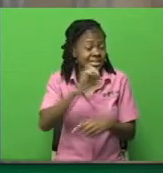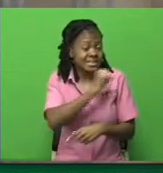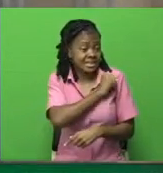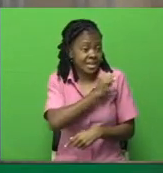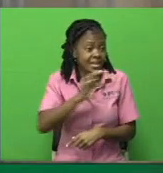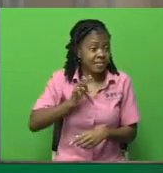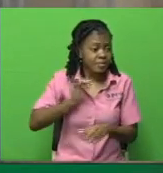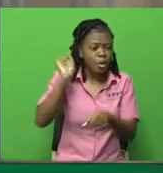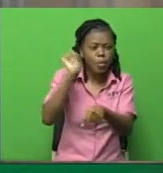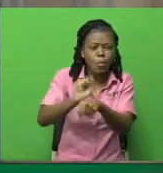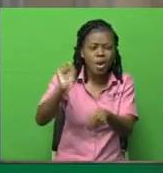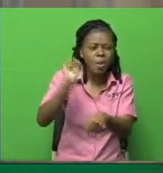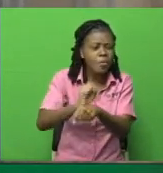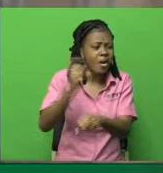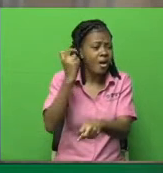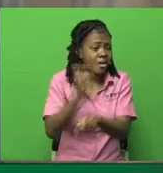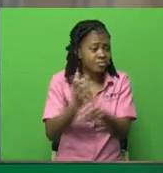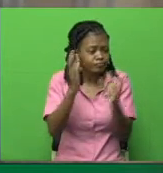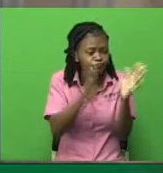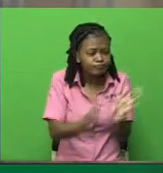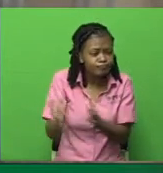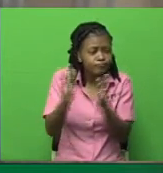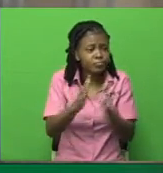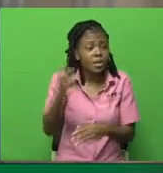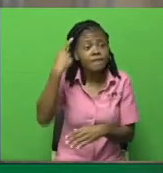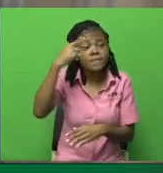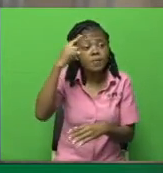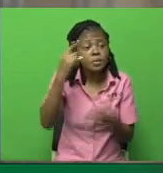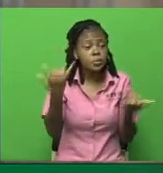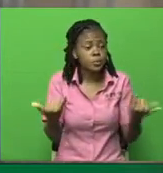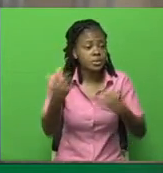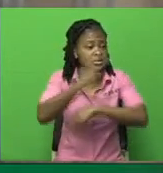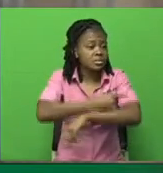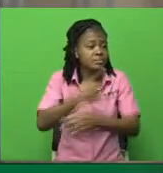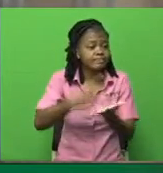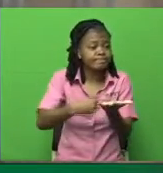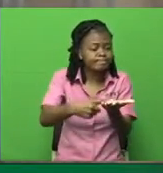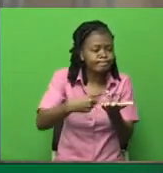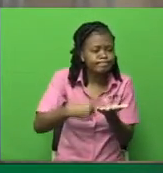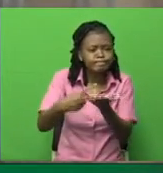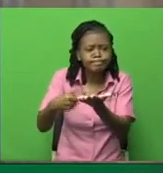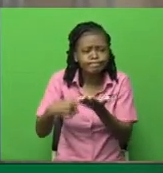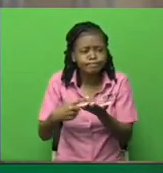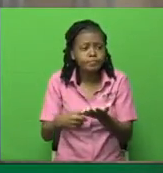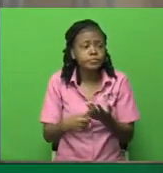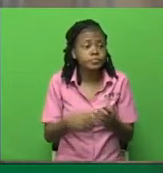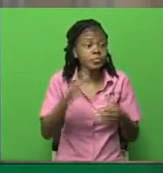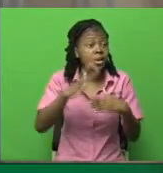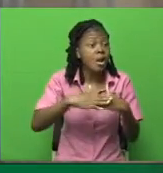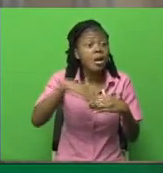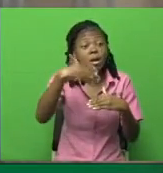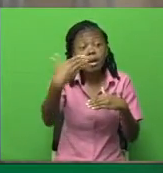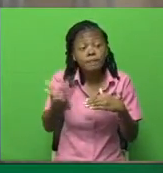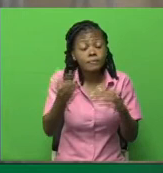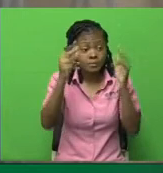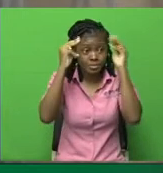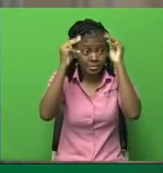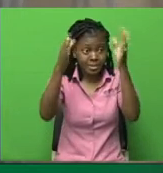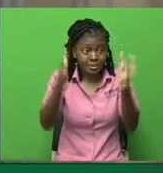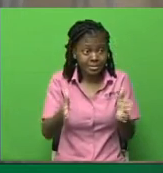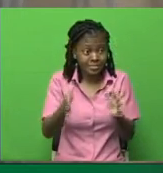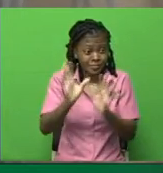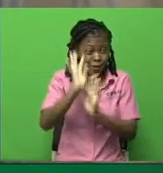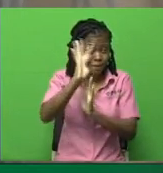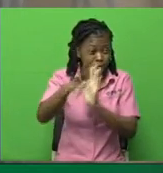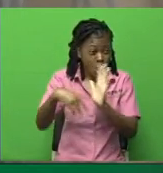helping us prep for this debate Fallen upon the ministers for our presentation a